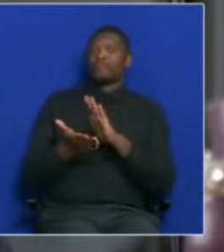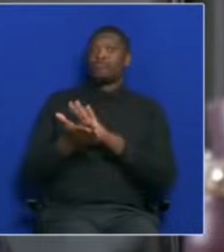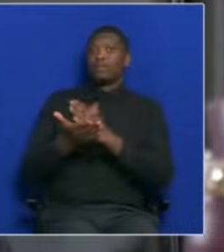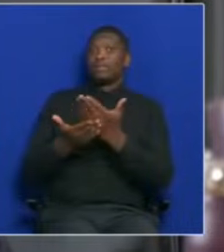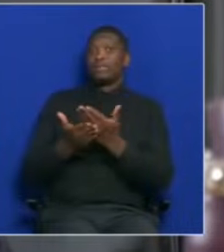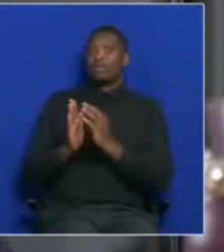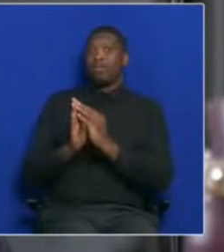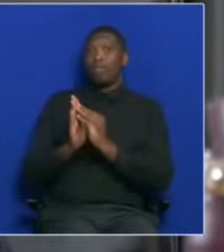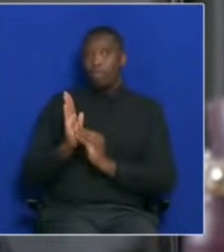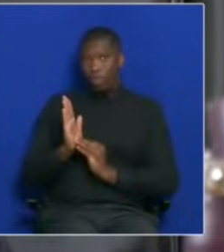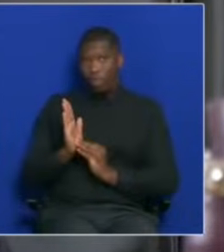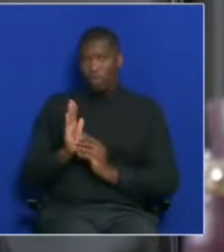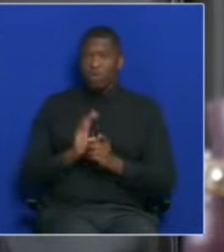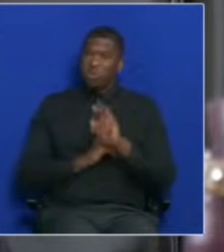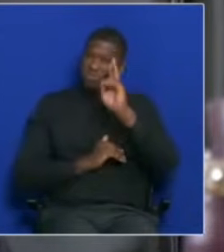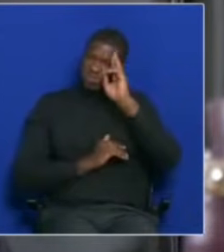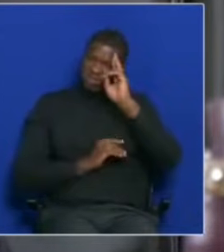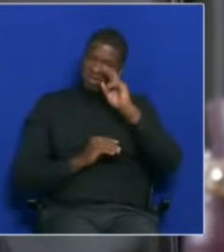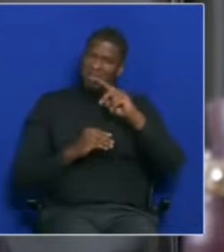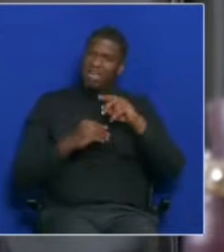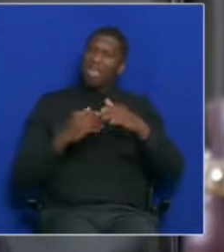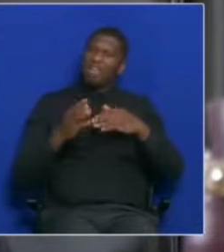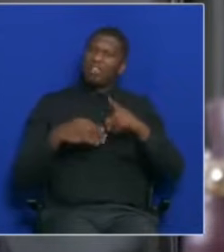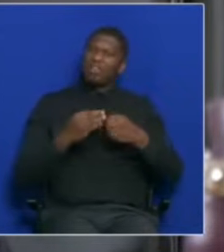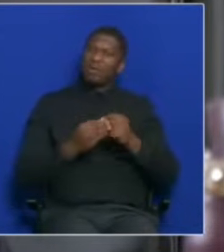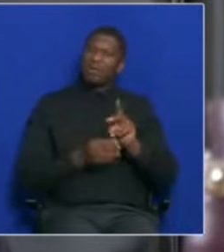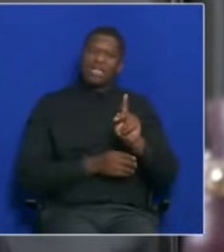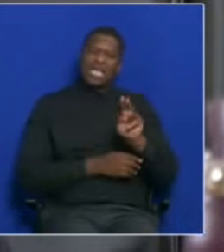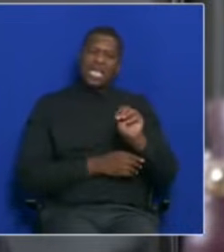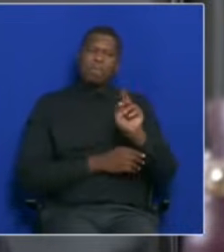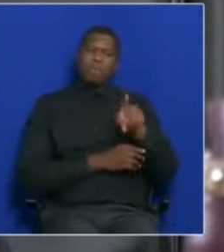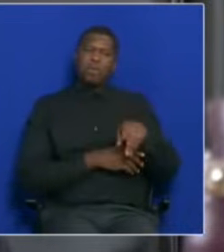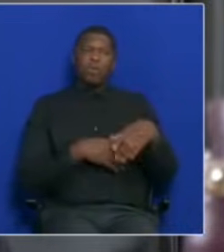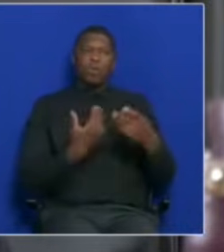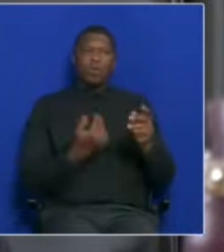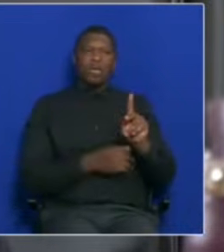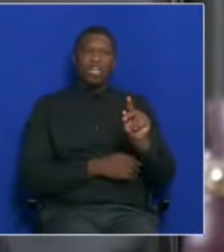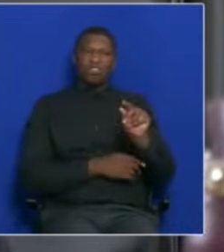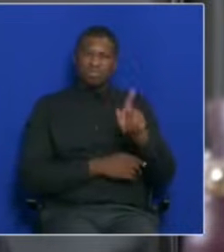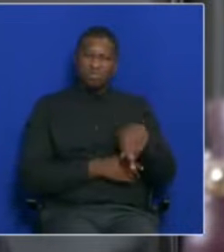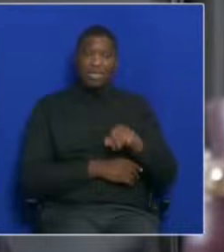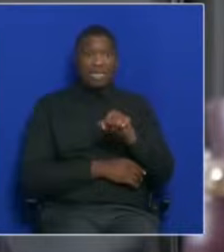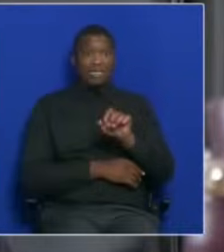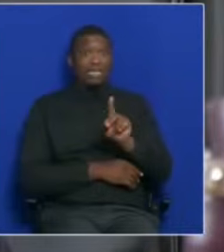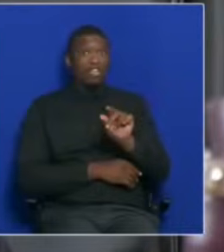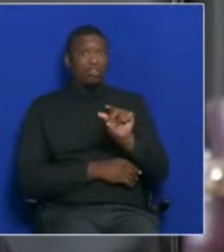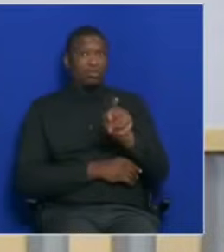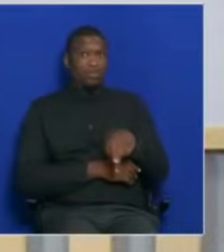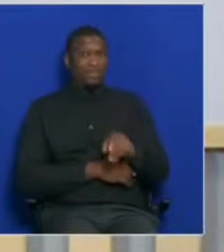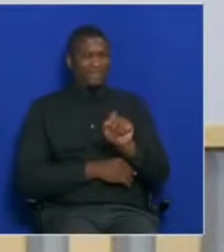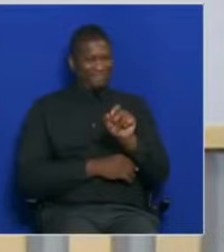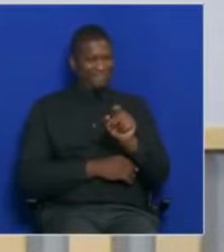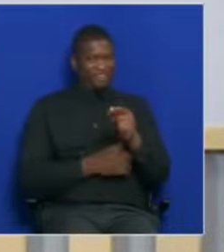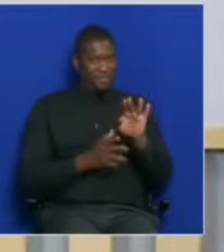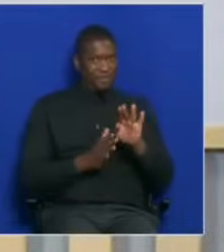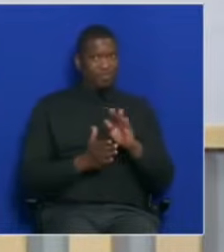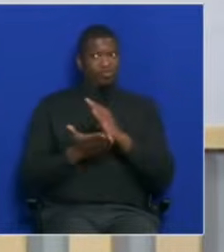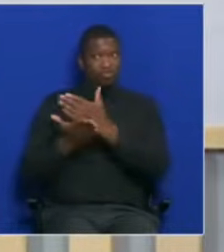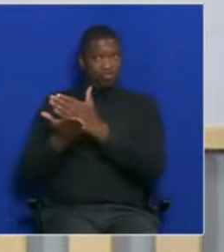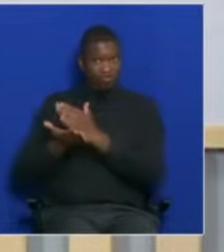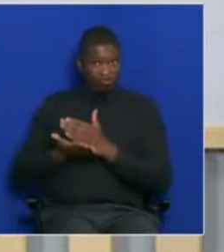the KMP or KGP matter? It's KGP. That too was was to be shared.